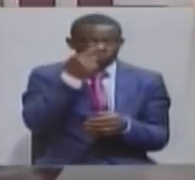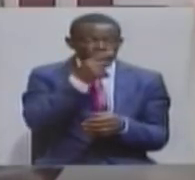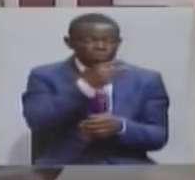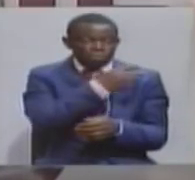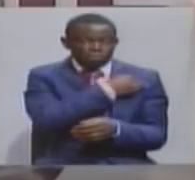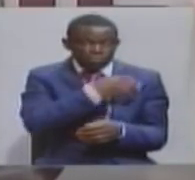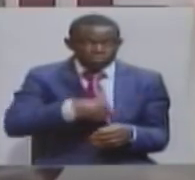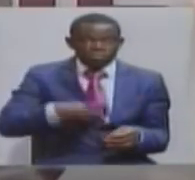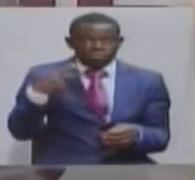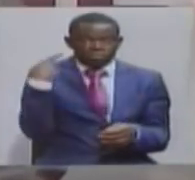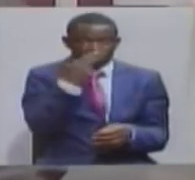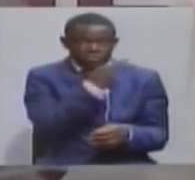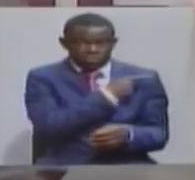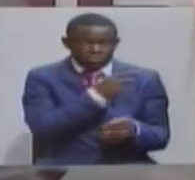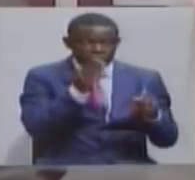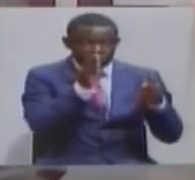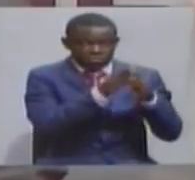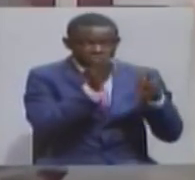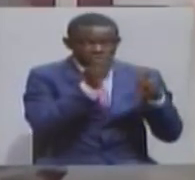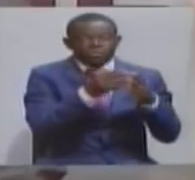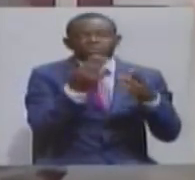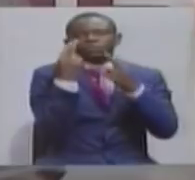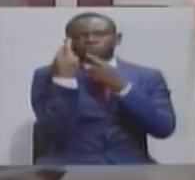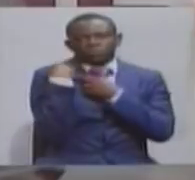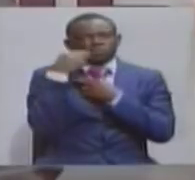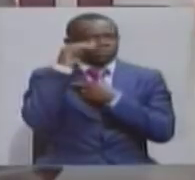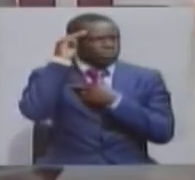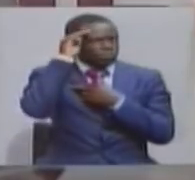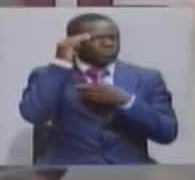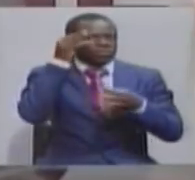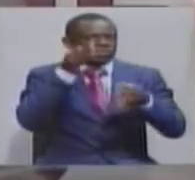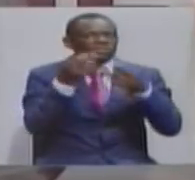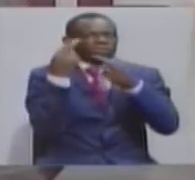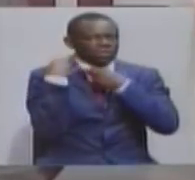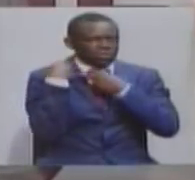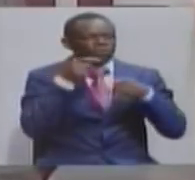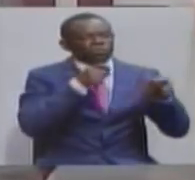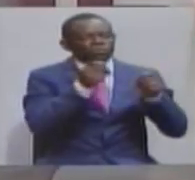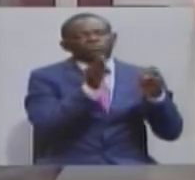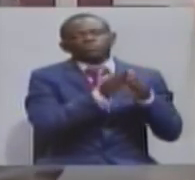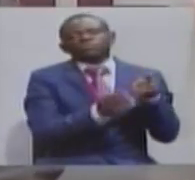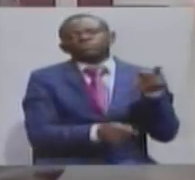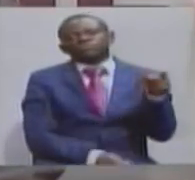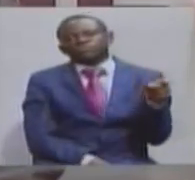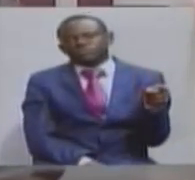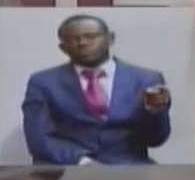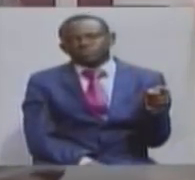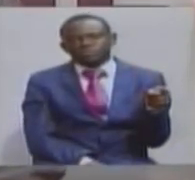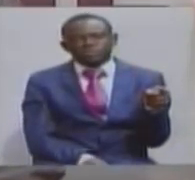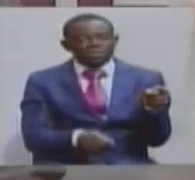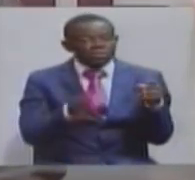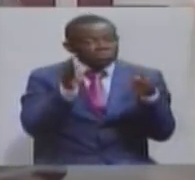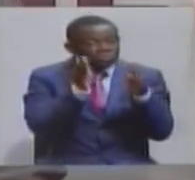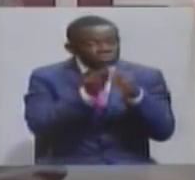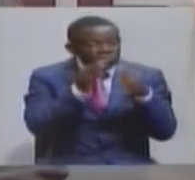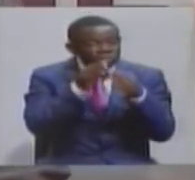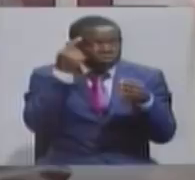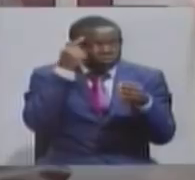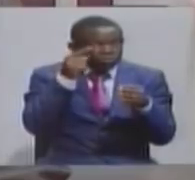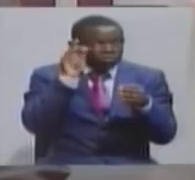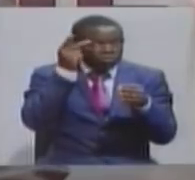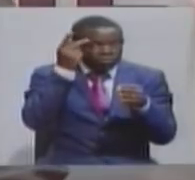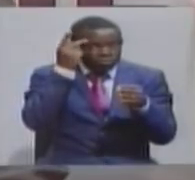chair. For the Secretaries General, the Secretary Generals will have to agree on a person they want to chair that meeting. And